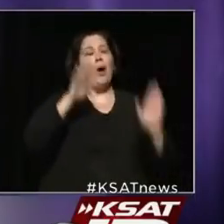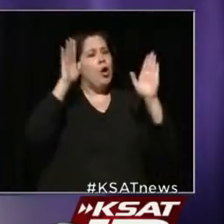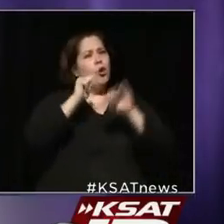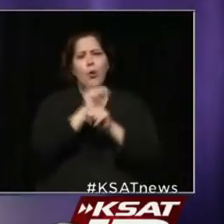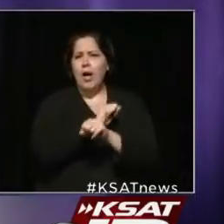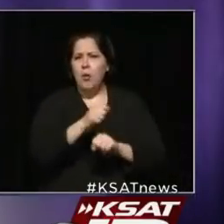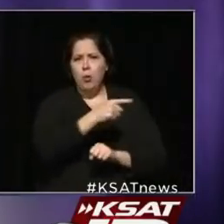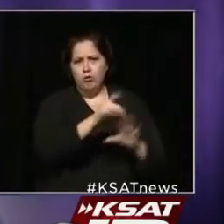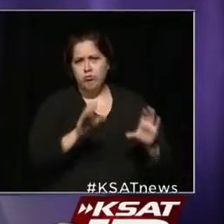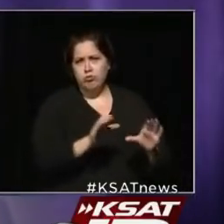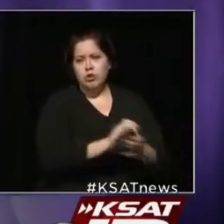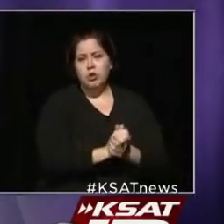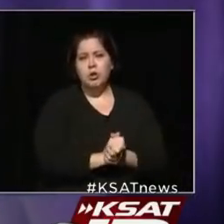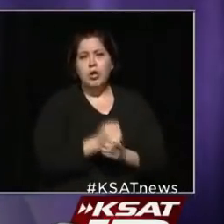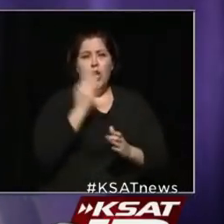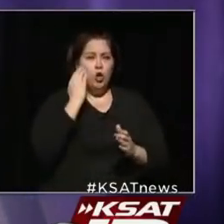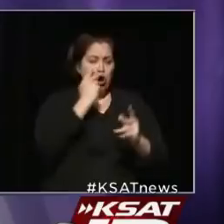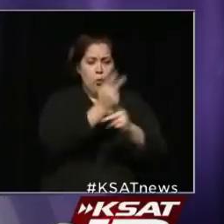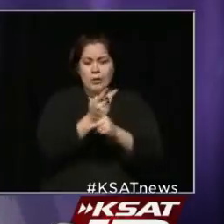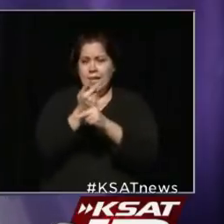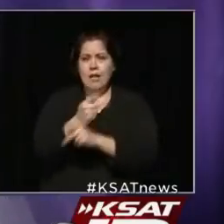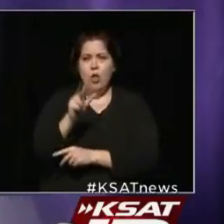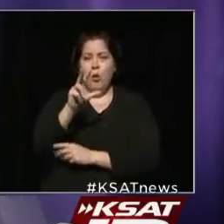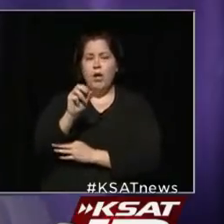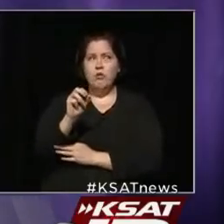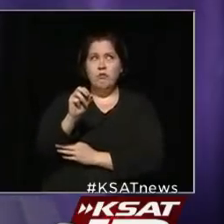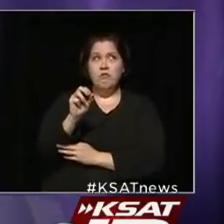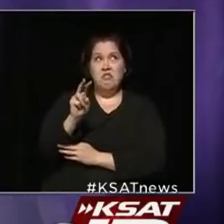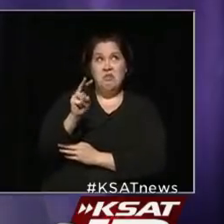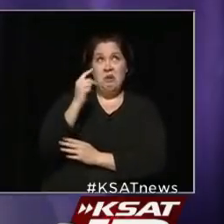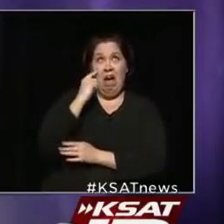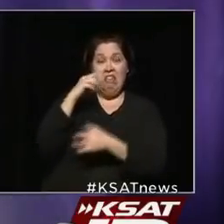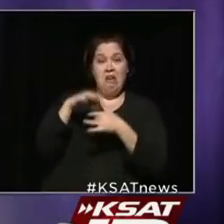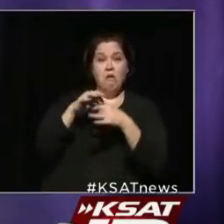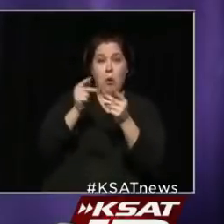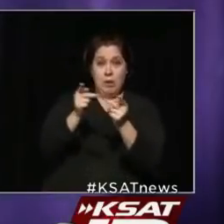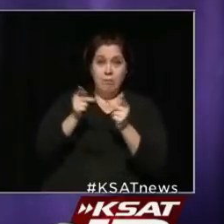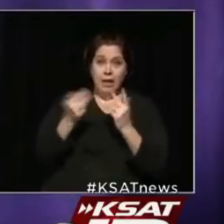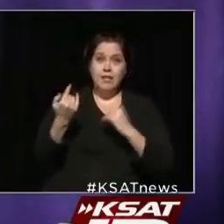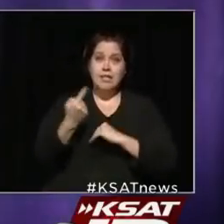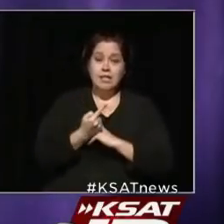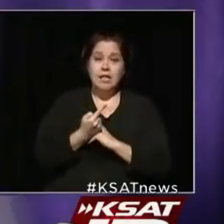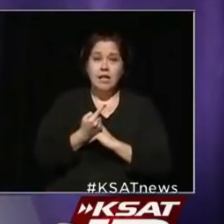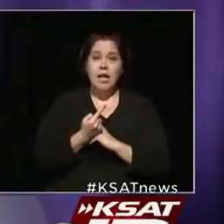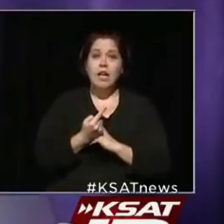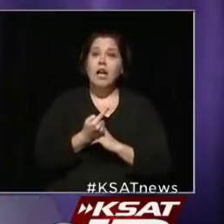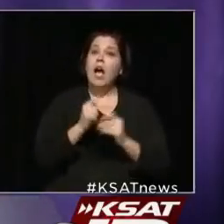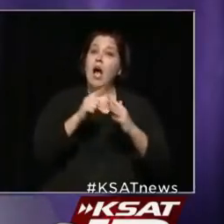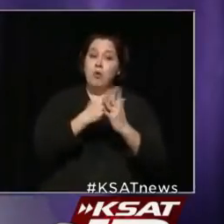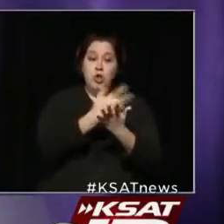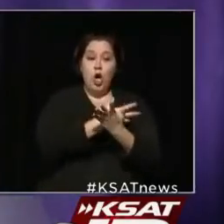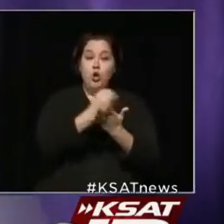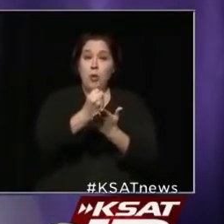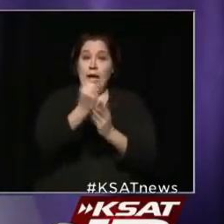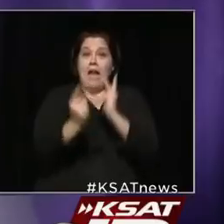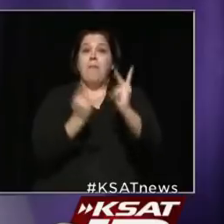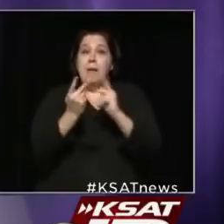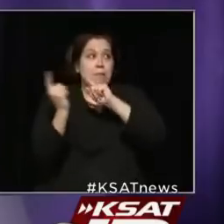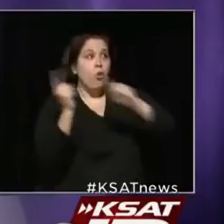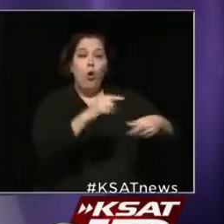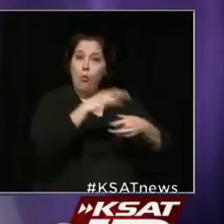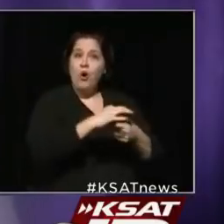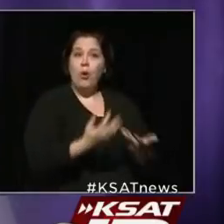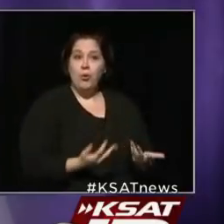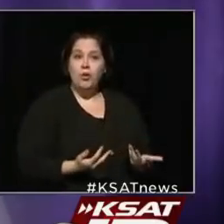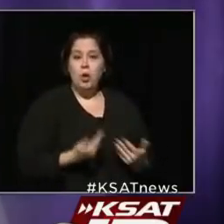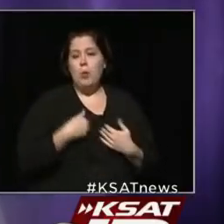You know, we're manning 302, I think it is, polling places today. and we're starting to run out of voters. We